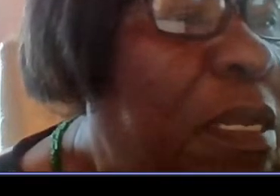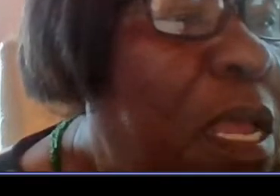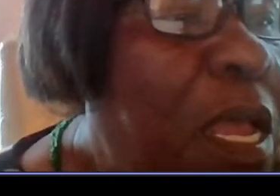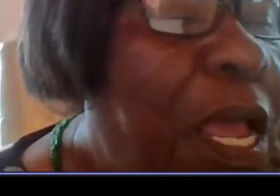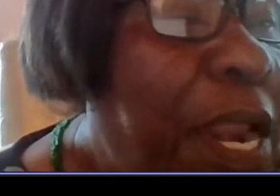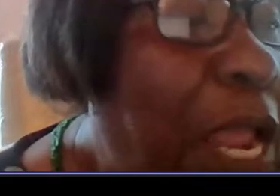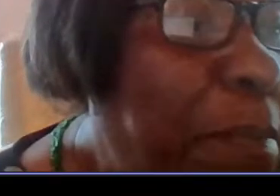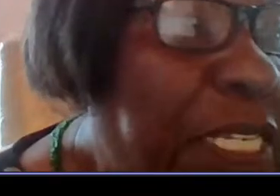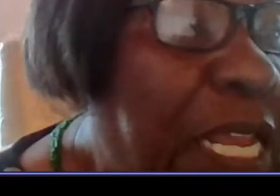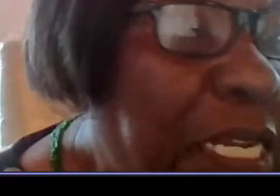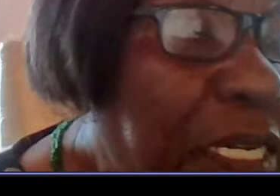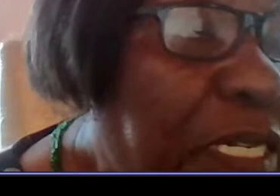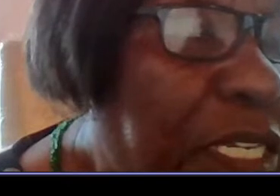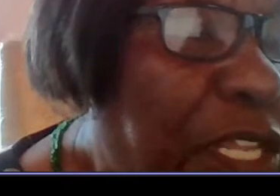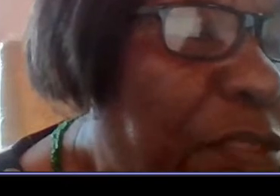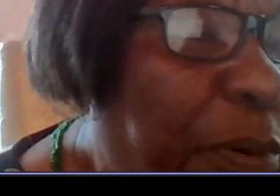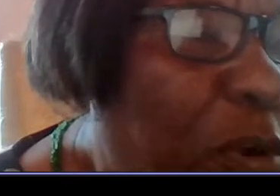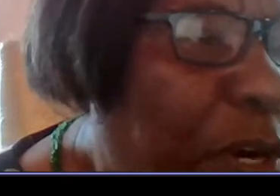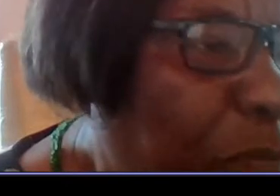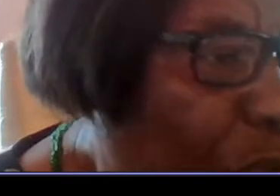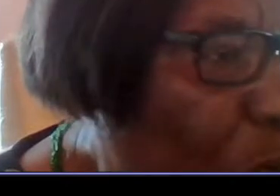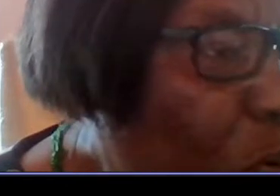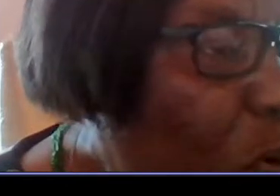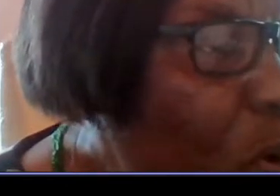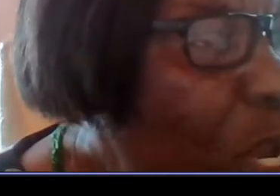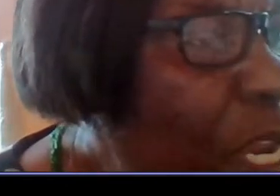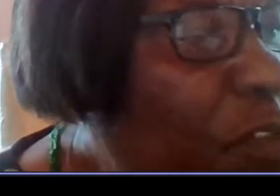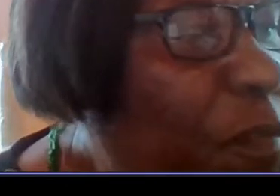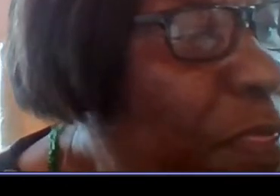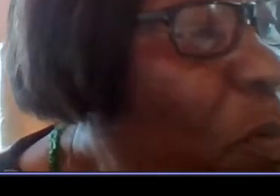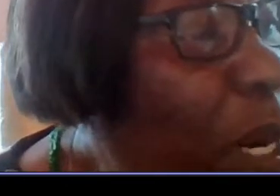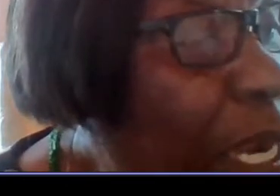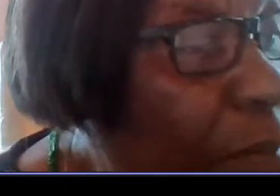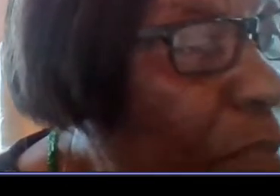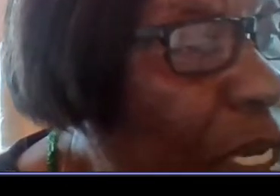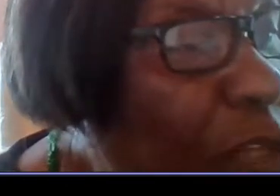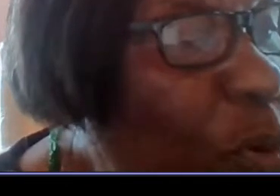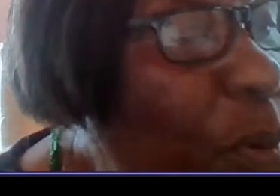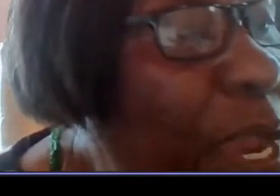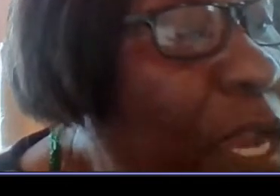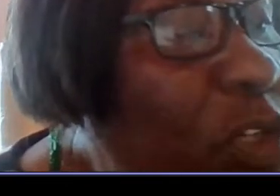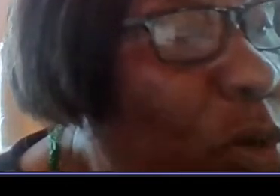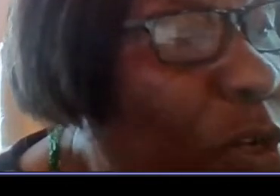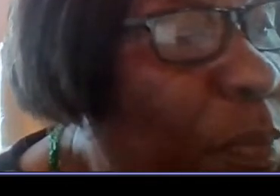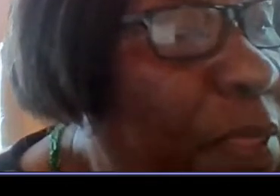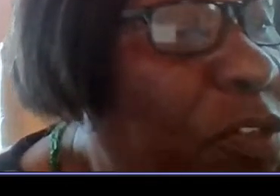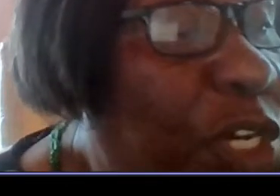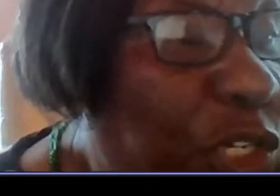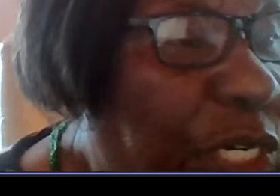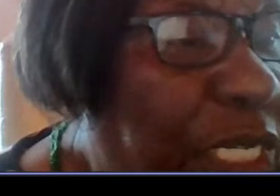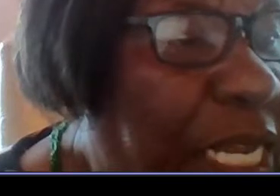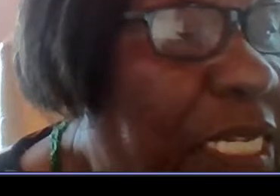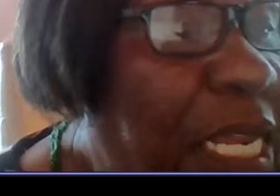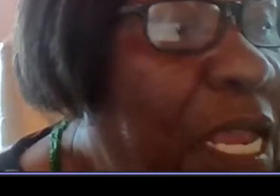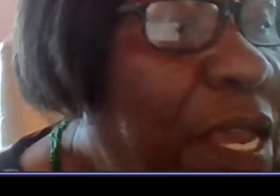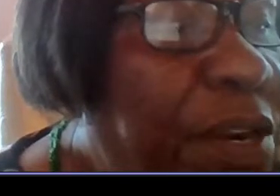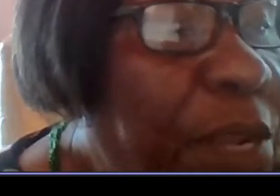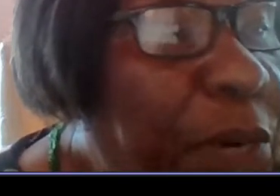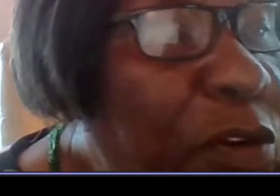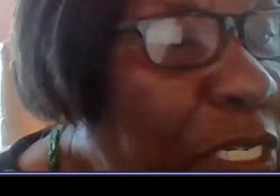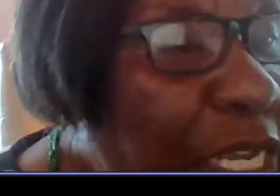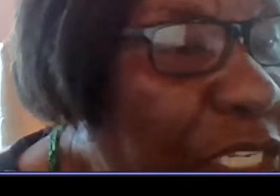department. 9% increase in the program two is further welcomed, as we were assured by the Treasury